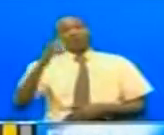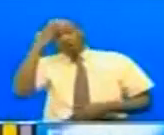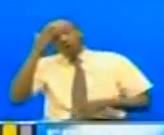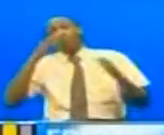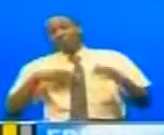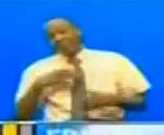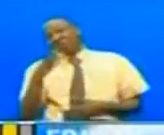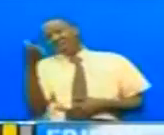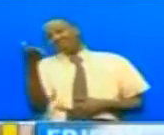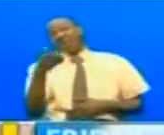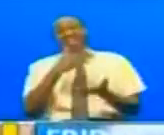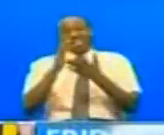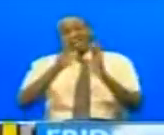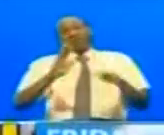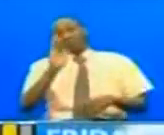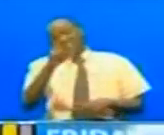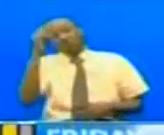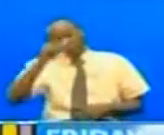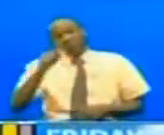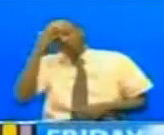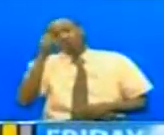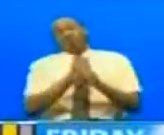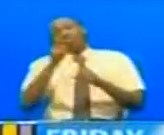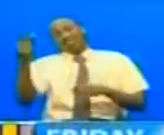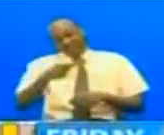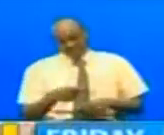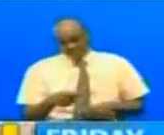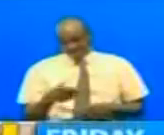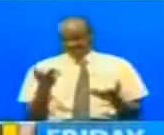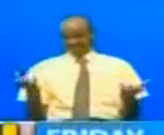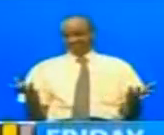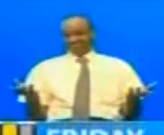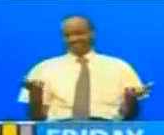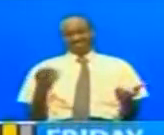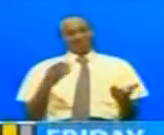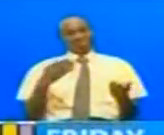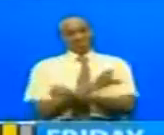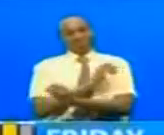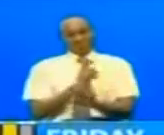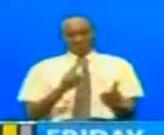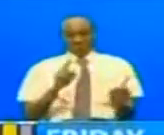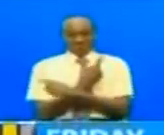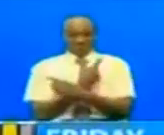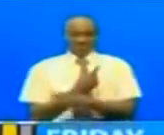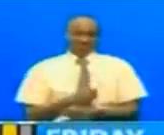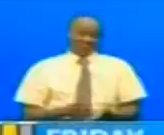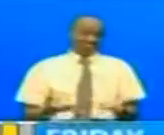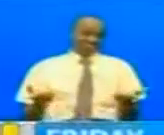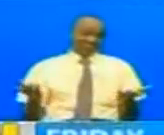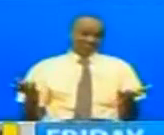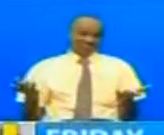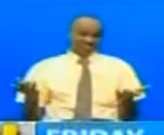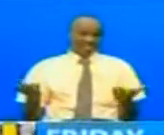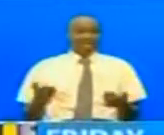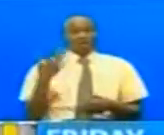person rent your house to know what he's doing inside there? Can you know? You can't know.